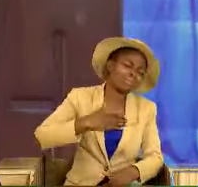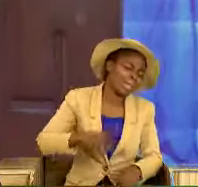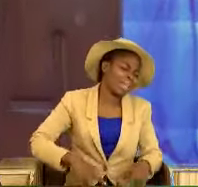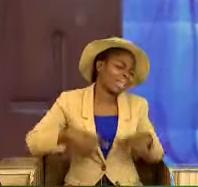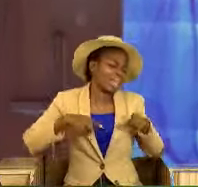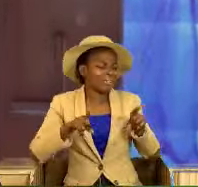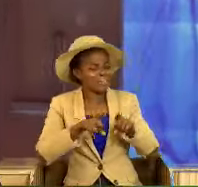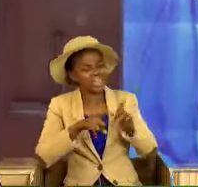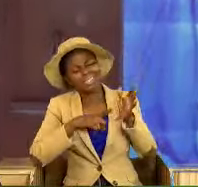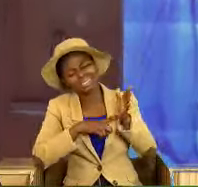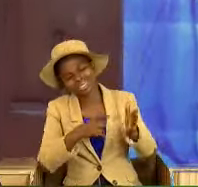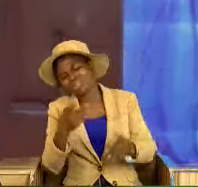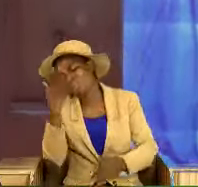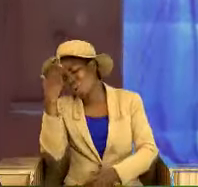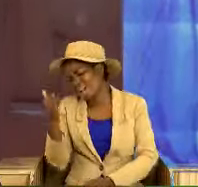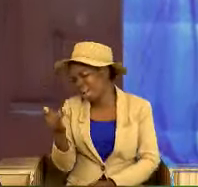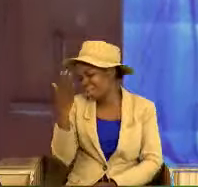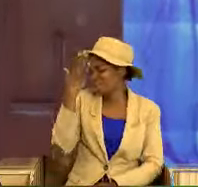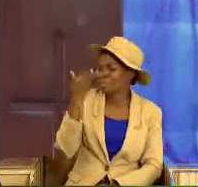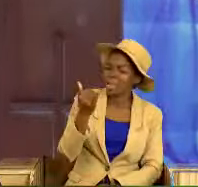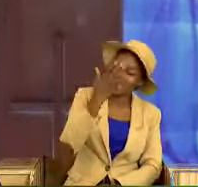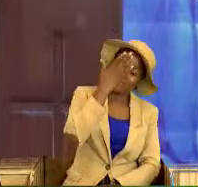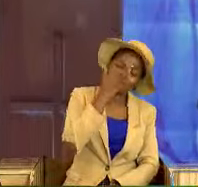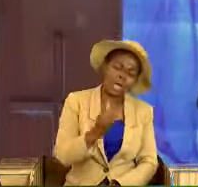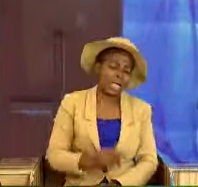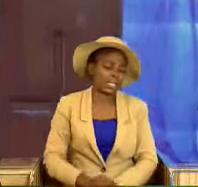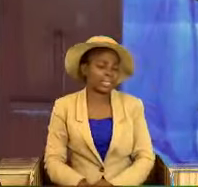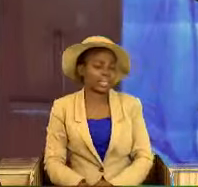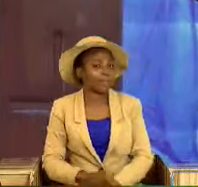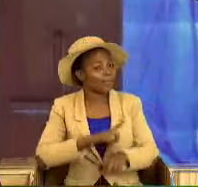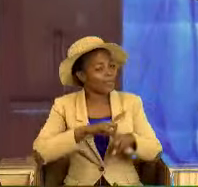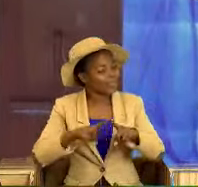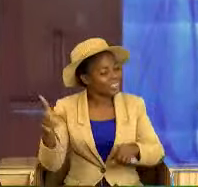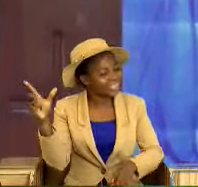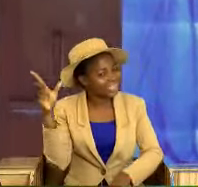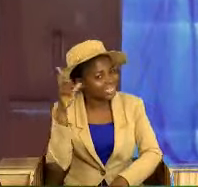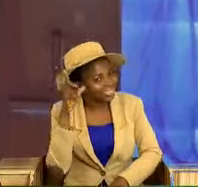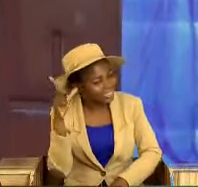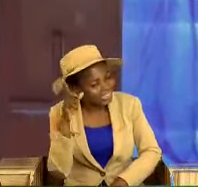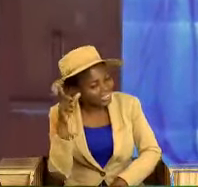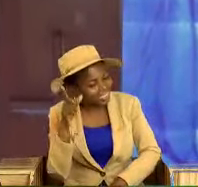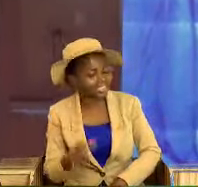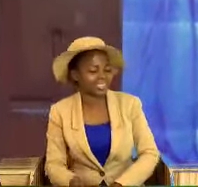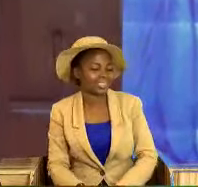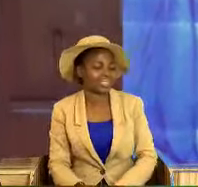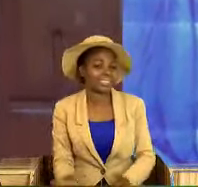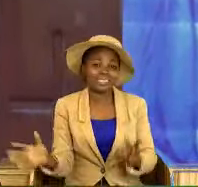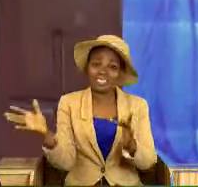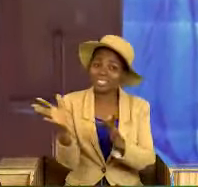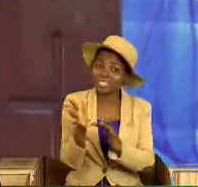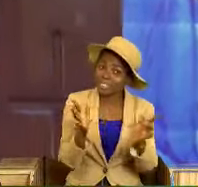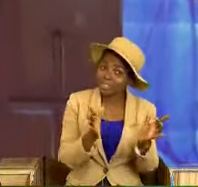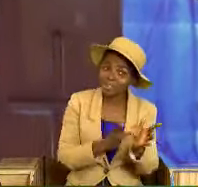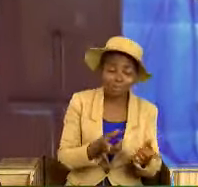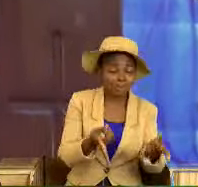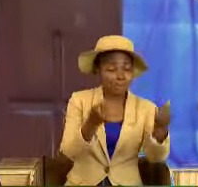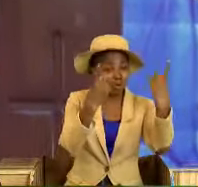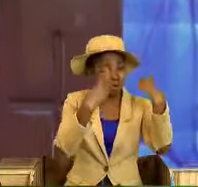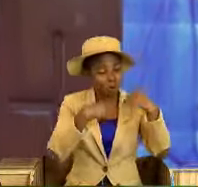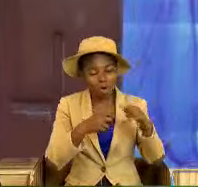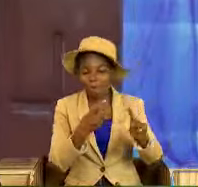this listen to this announcement Jesus came from